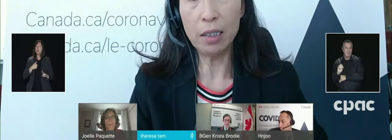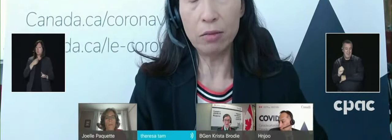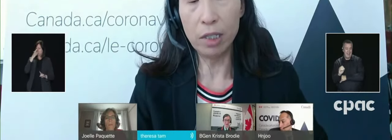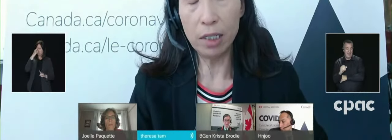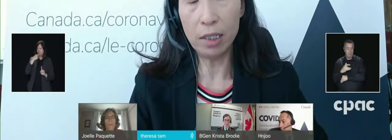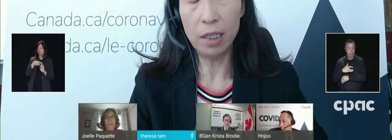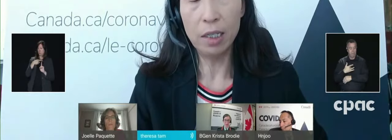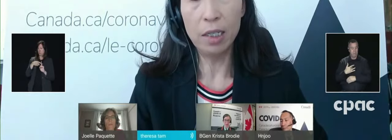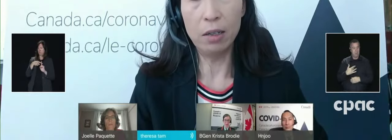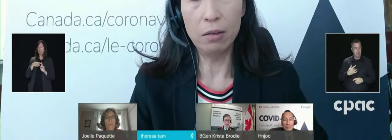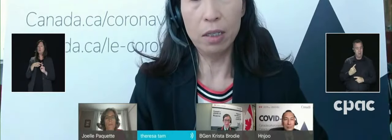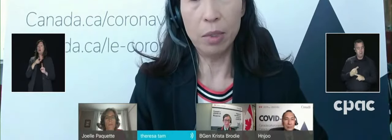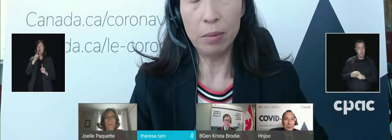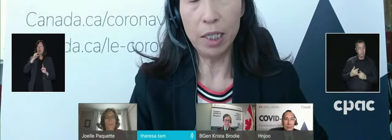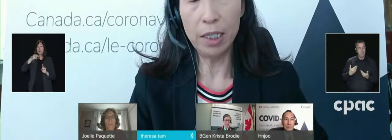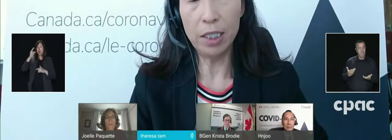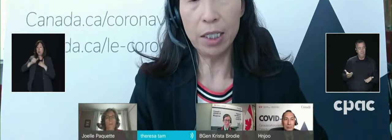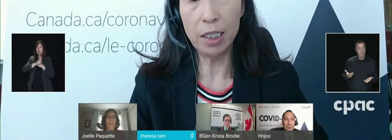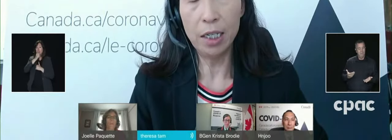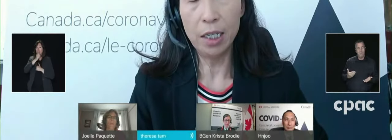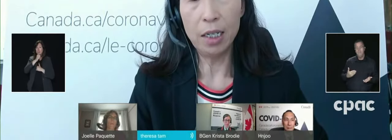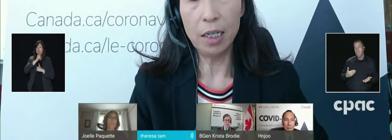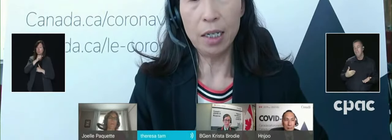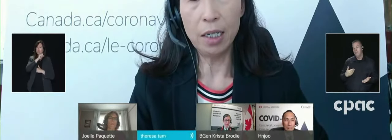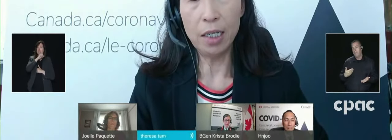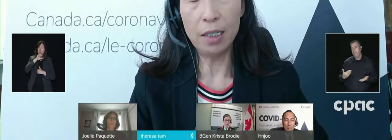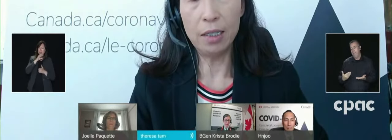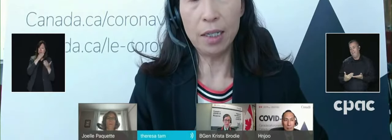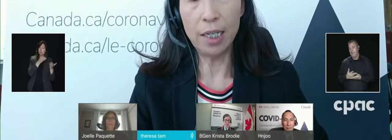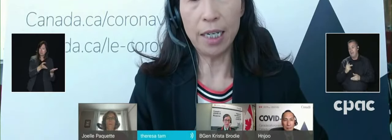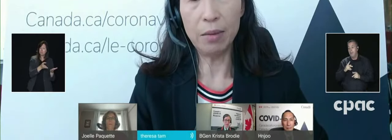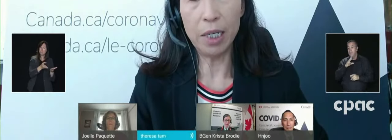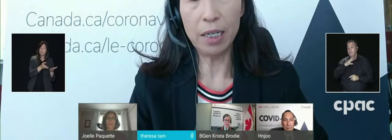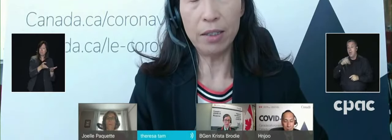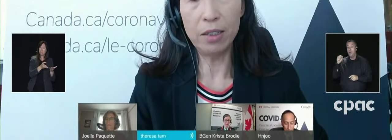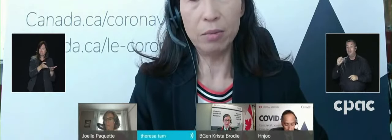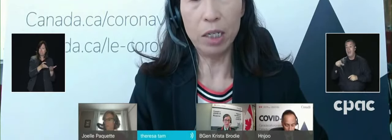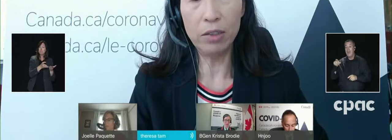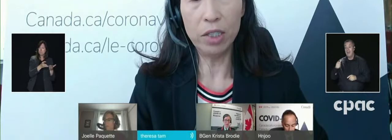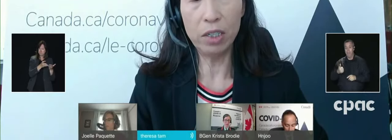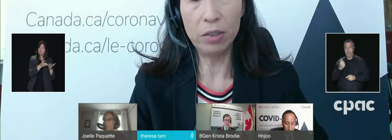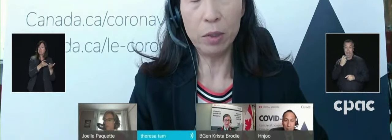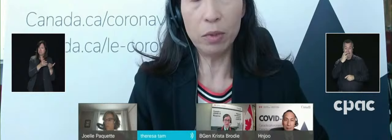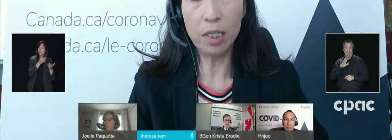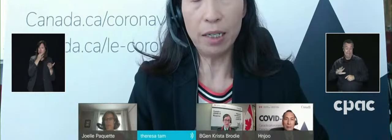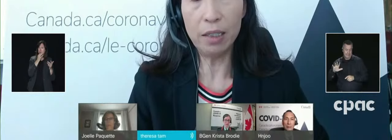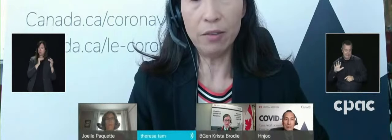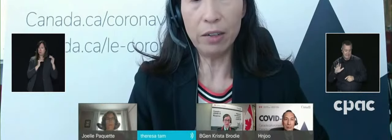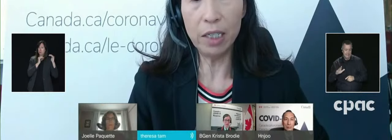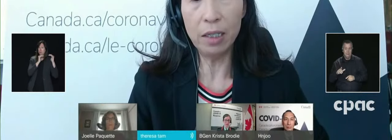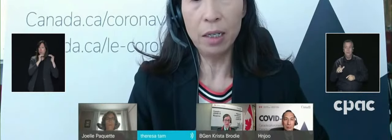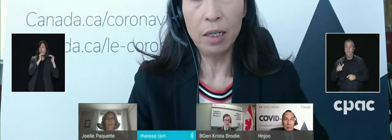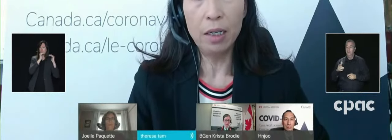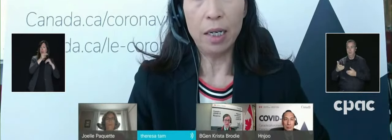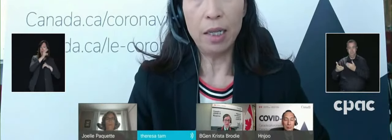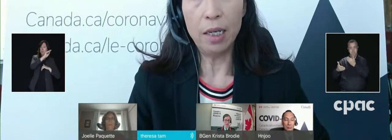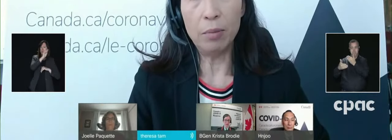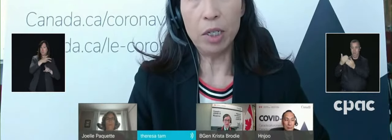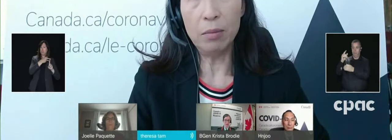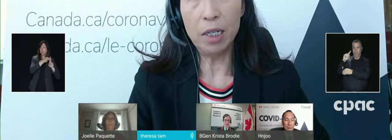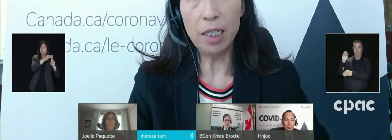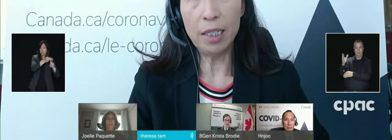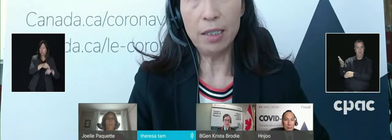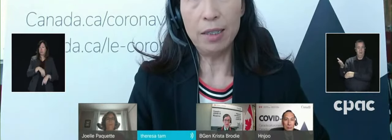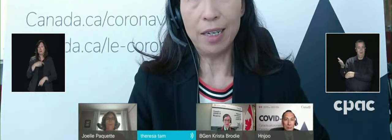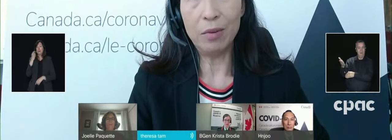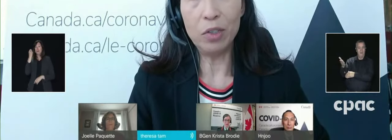the highest risk, the older population, is getting past those milestones. But with the Delta variant, I think our